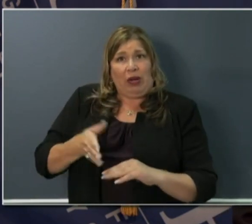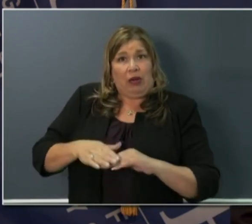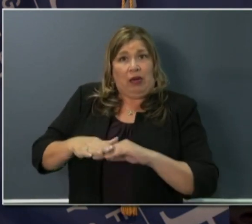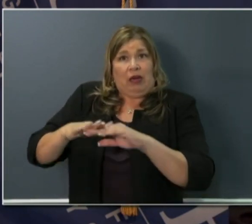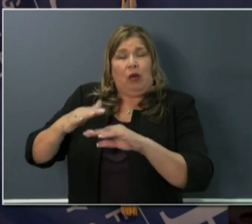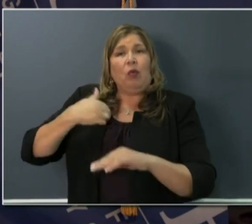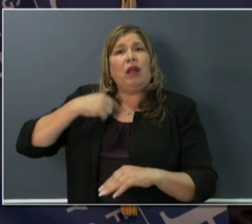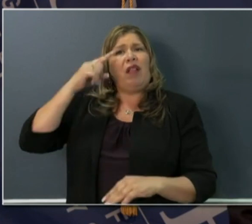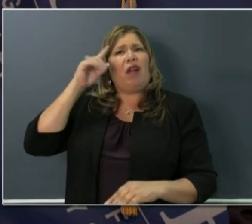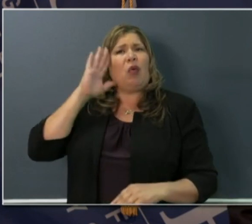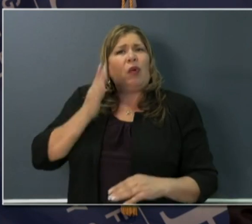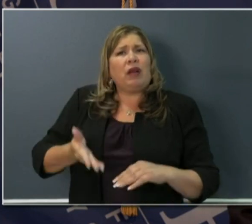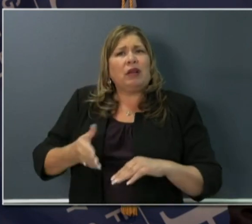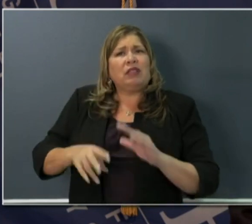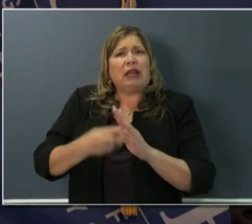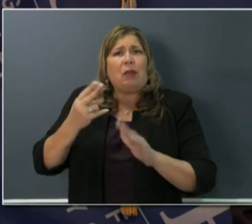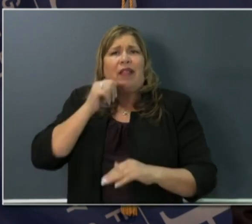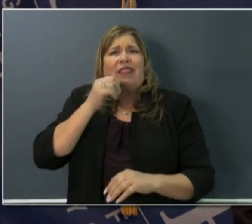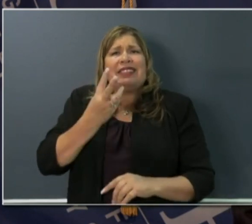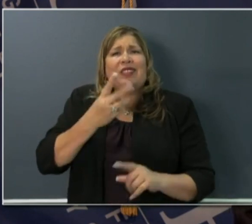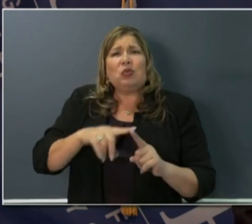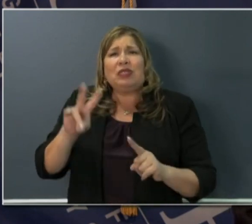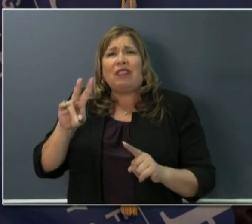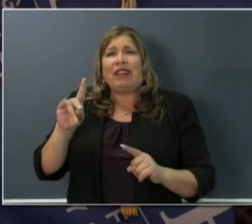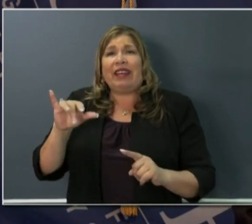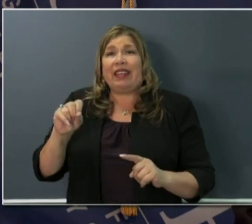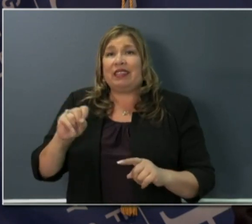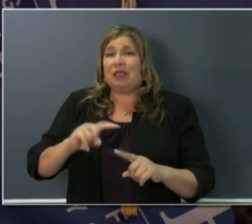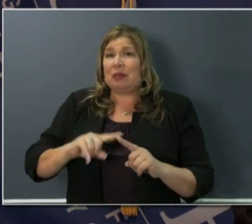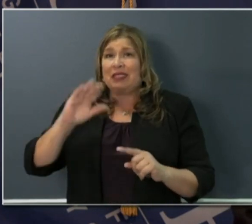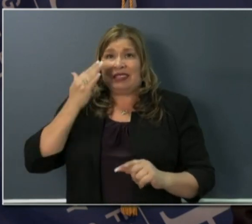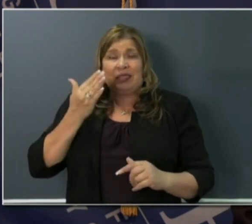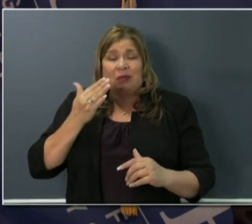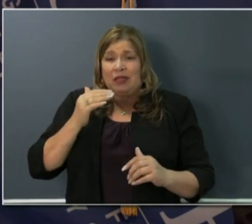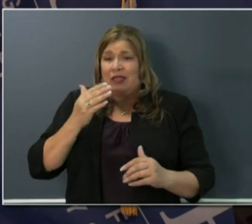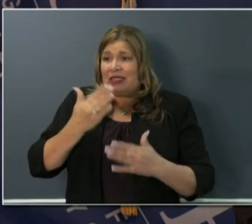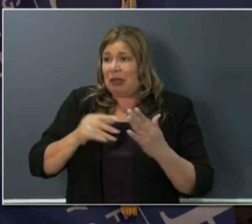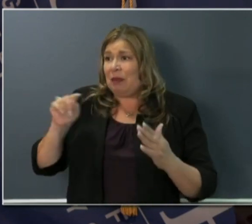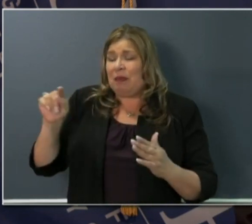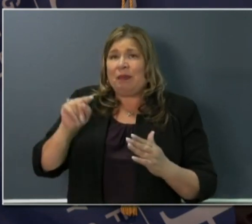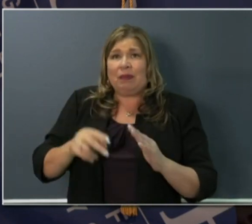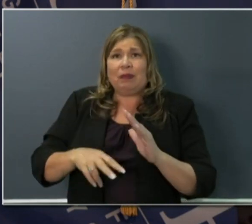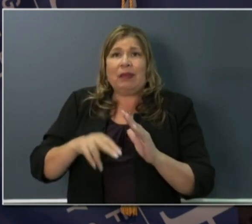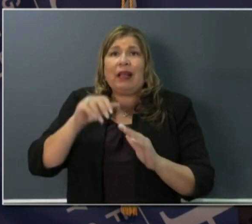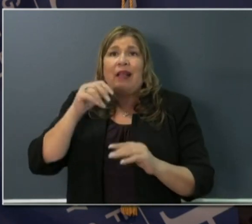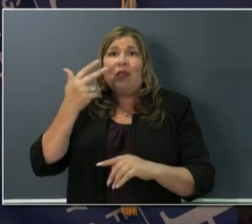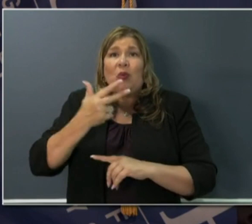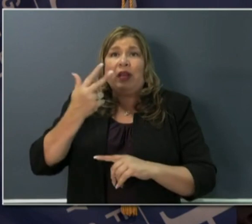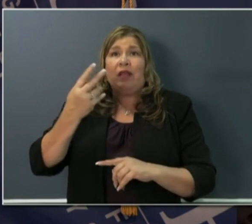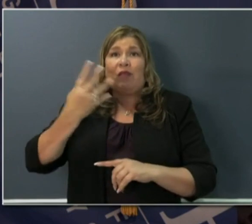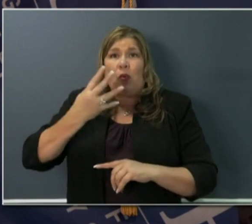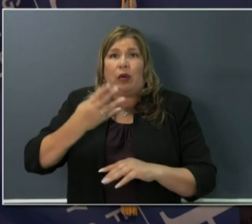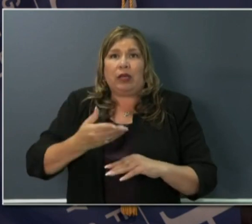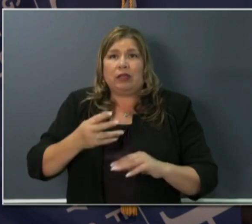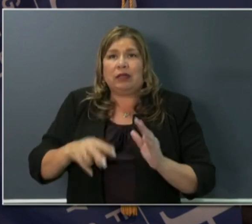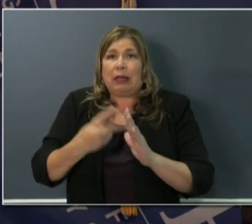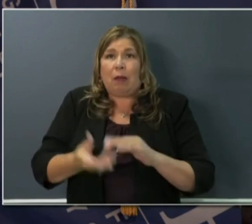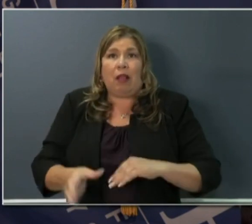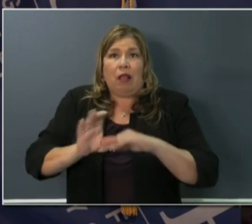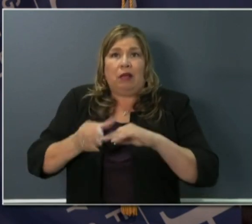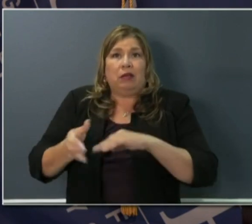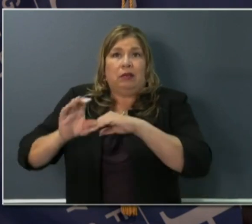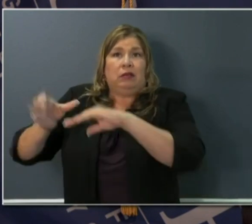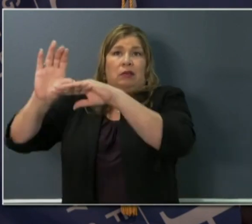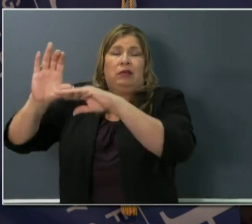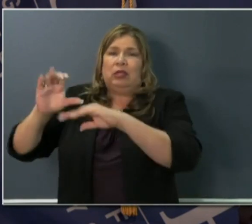every 6 to 7 days. We see cases doubling every 3 to 4 days. And we're watching that trend very, very closely.